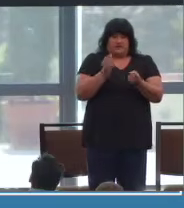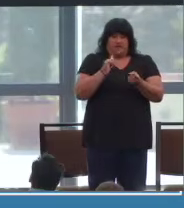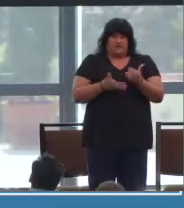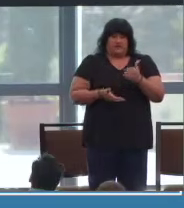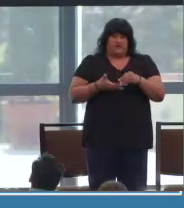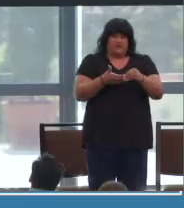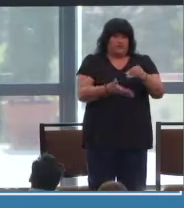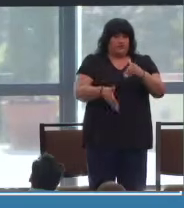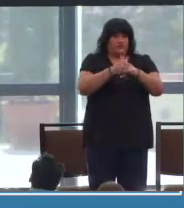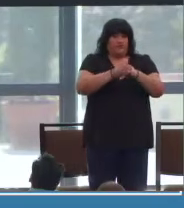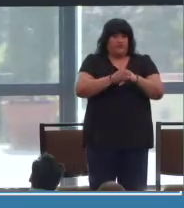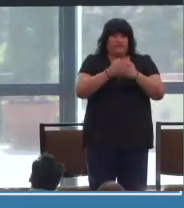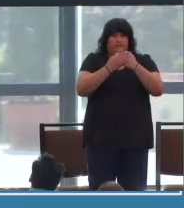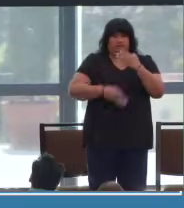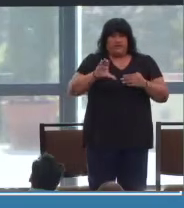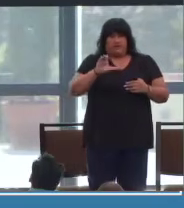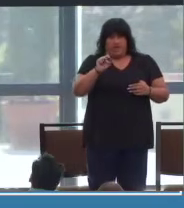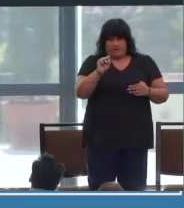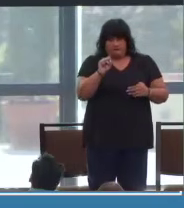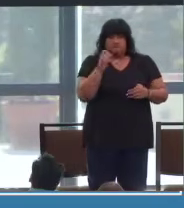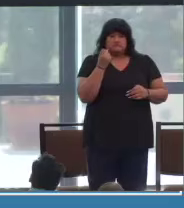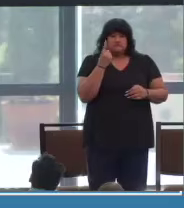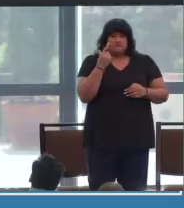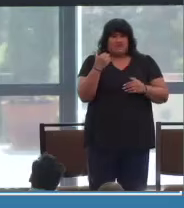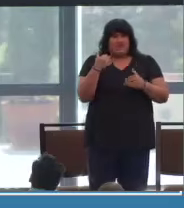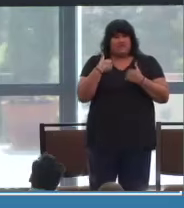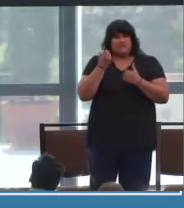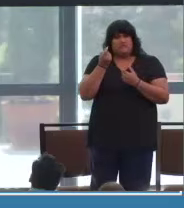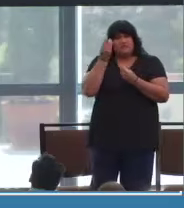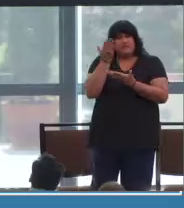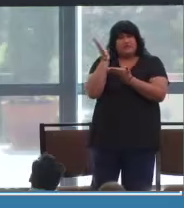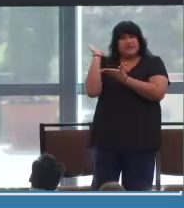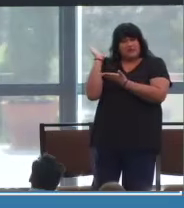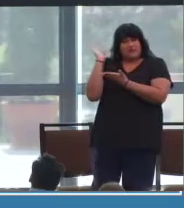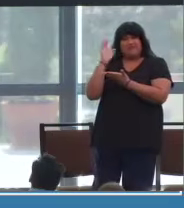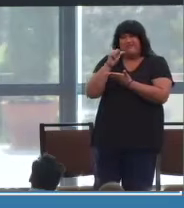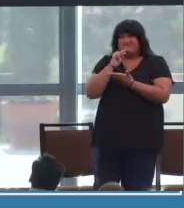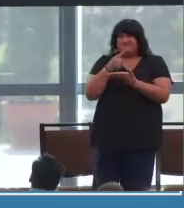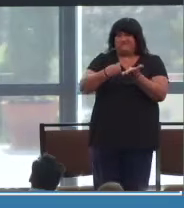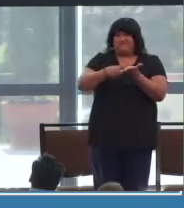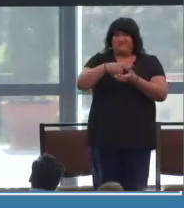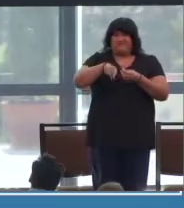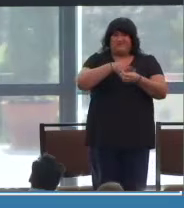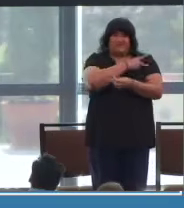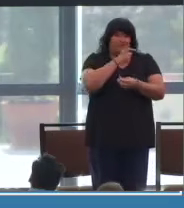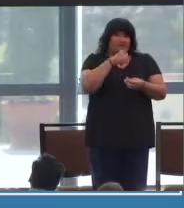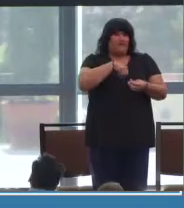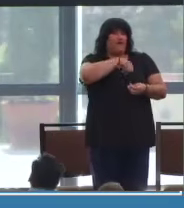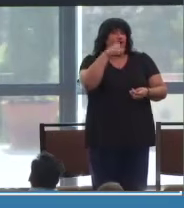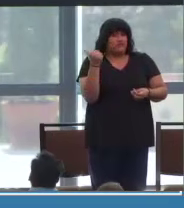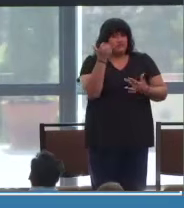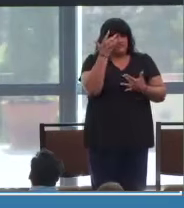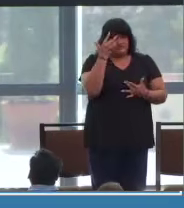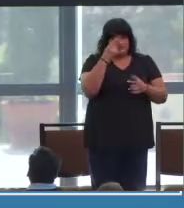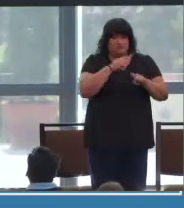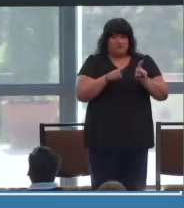clots. Now, they do give a little bit of information here that we won't really touch on about patients who have other rheumatic diseases.